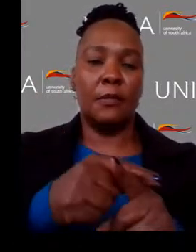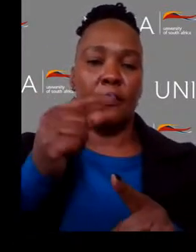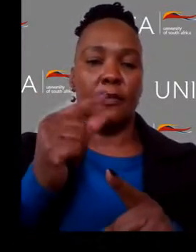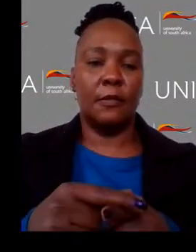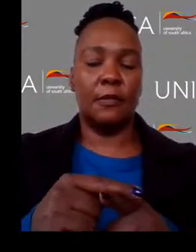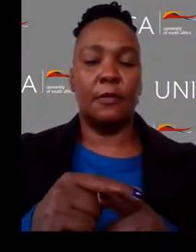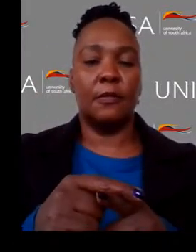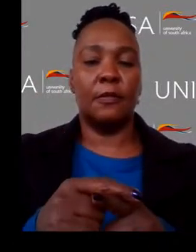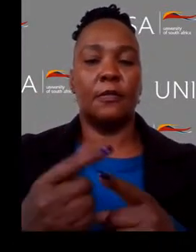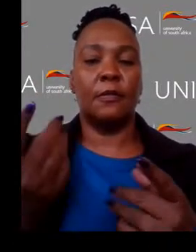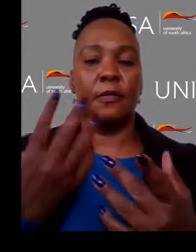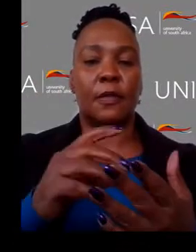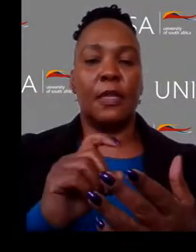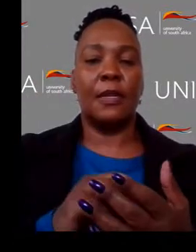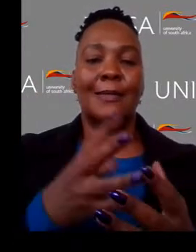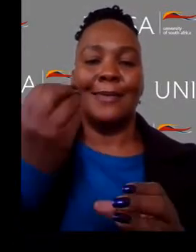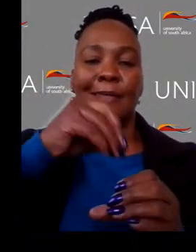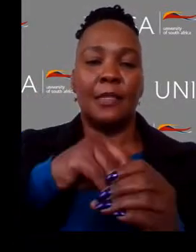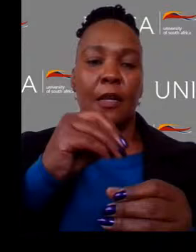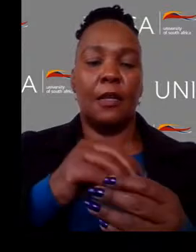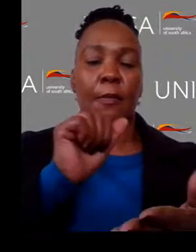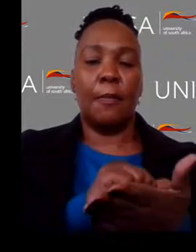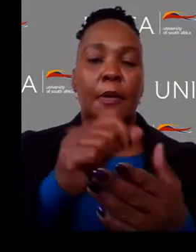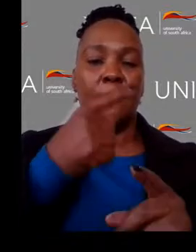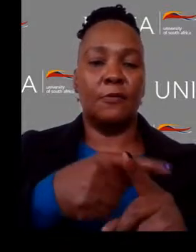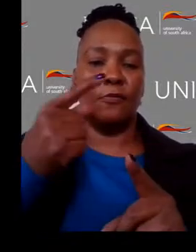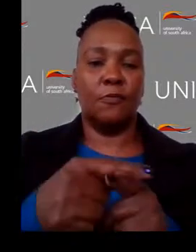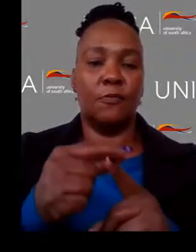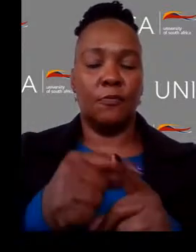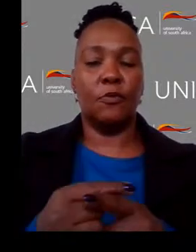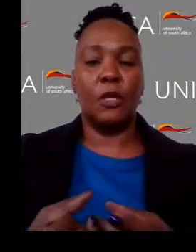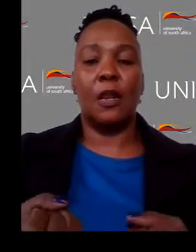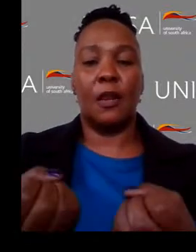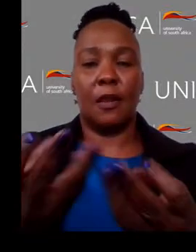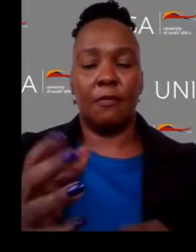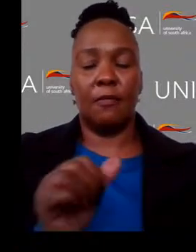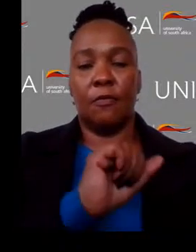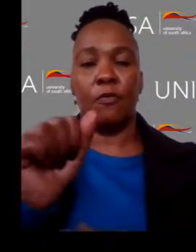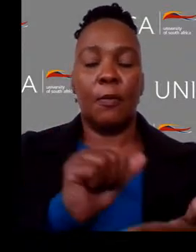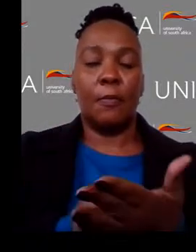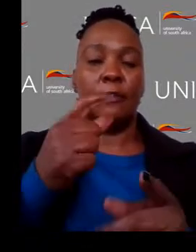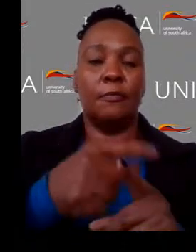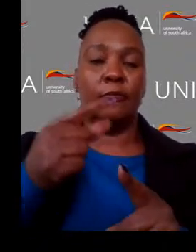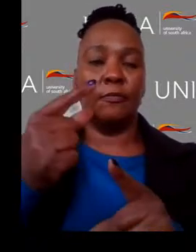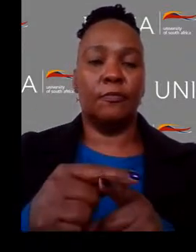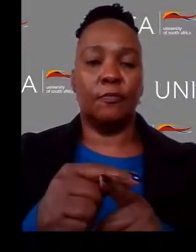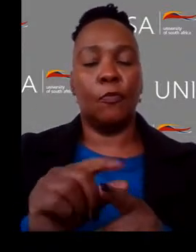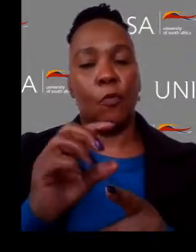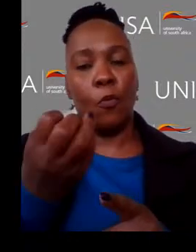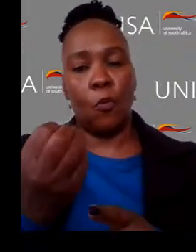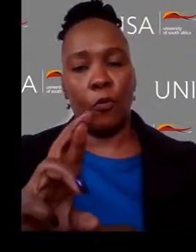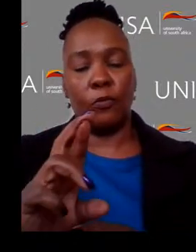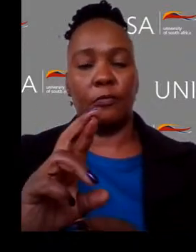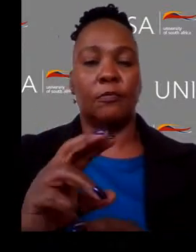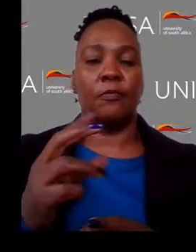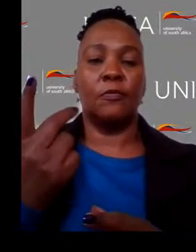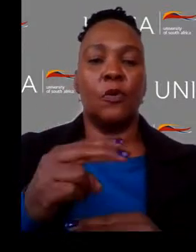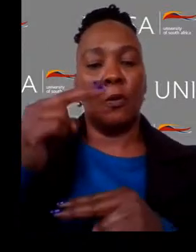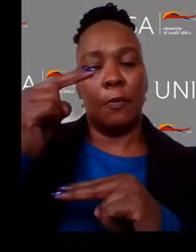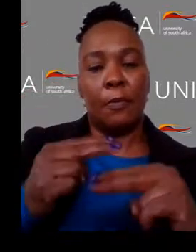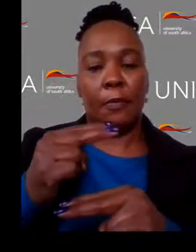can click on insert password. So it will populate the password for you. But otherwise, what you can do is then minimize